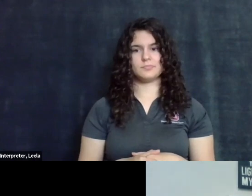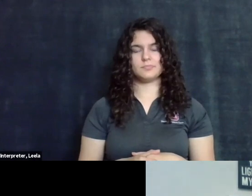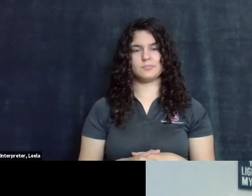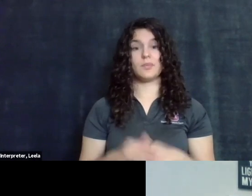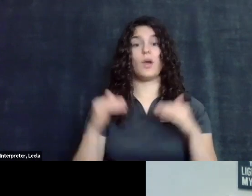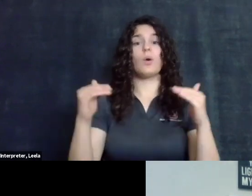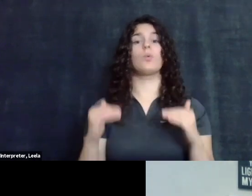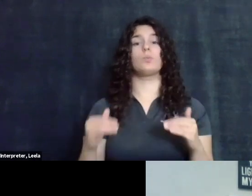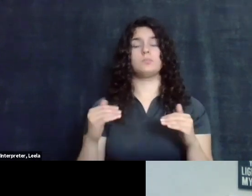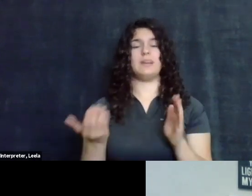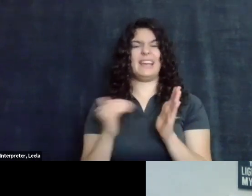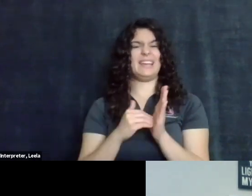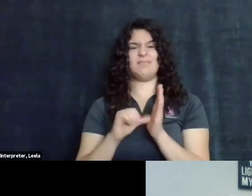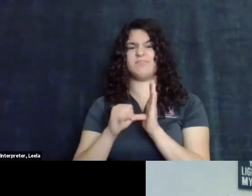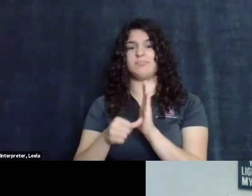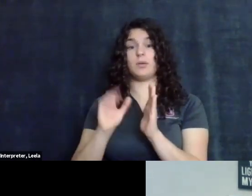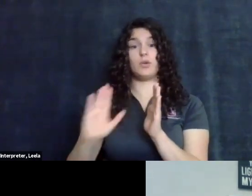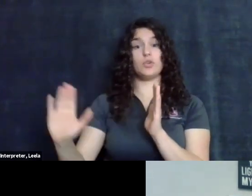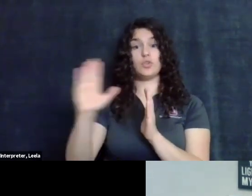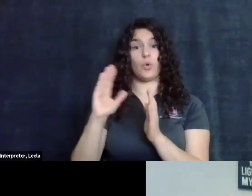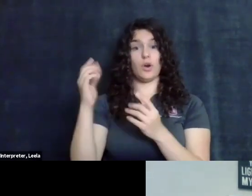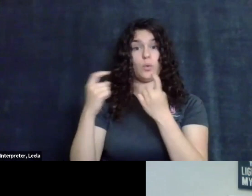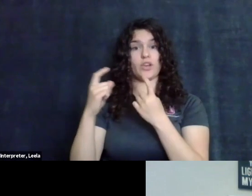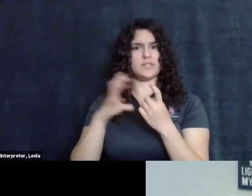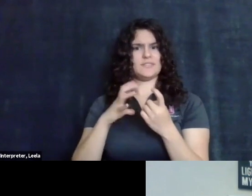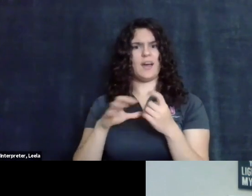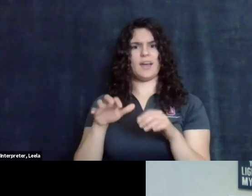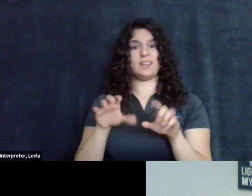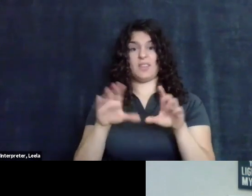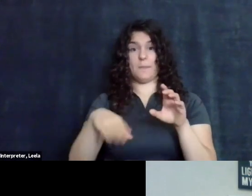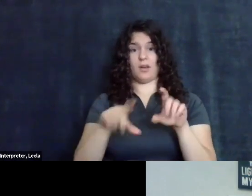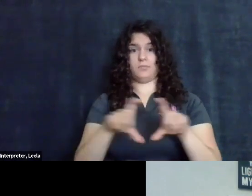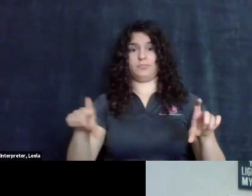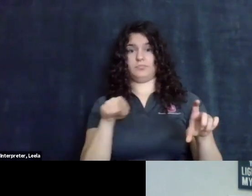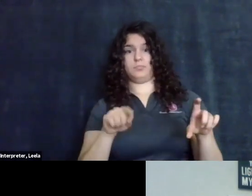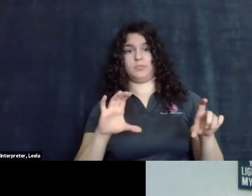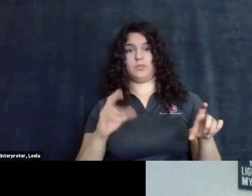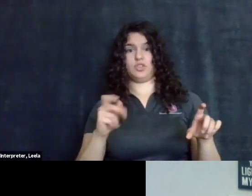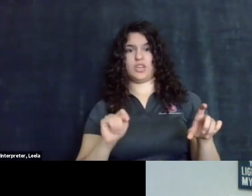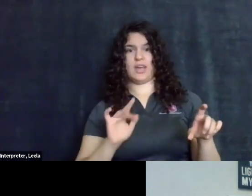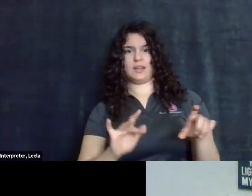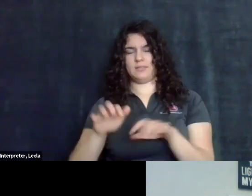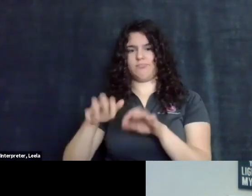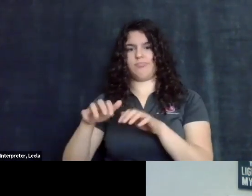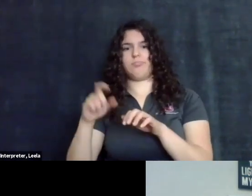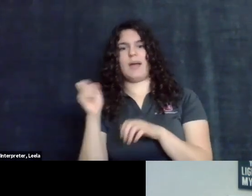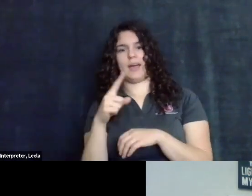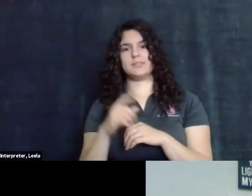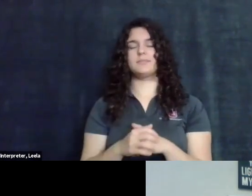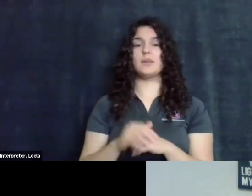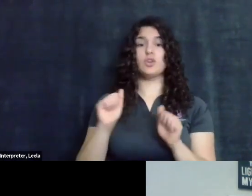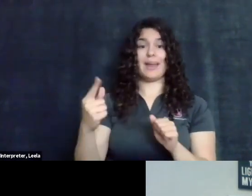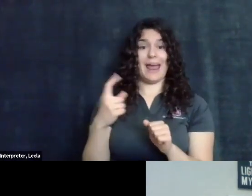And again, if you guys have any questions, we do have our chat down below. So you can go ahead and ask your questions to either myself or